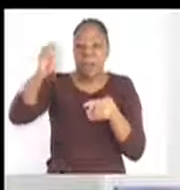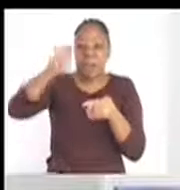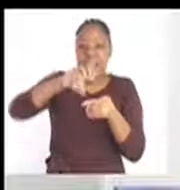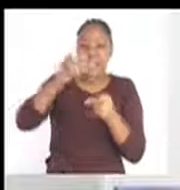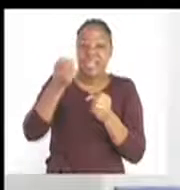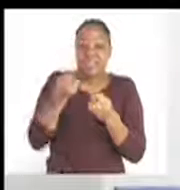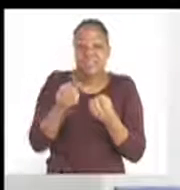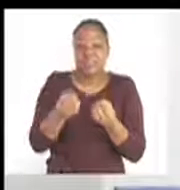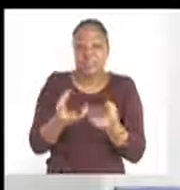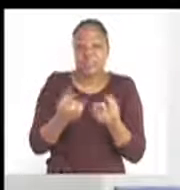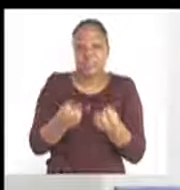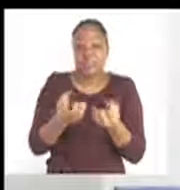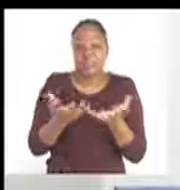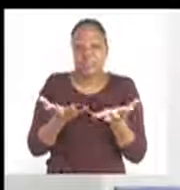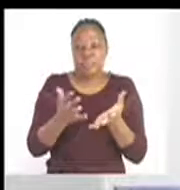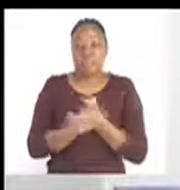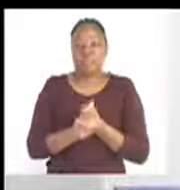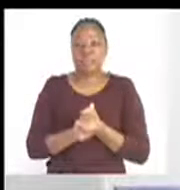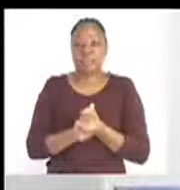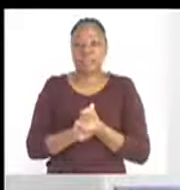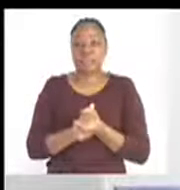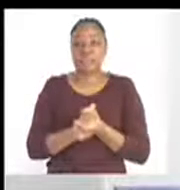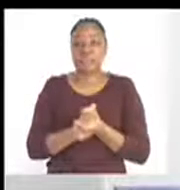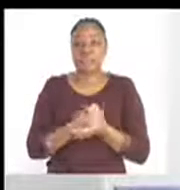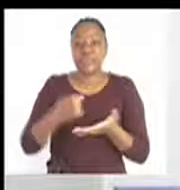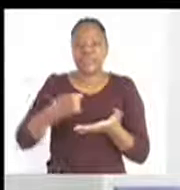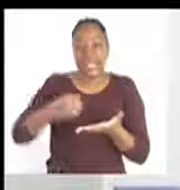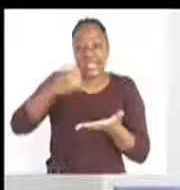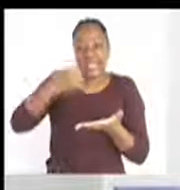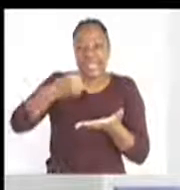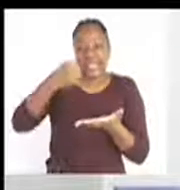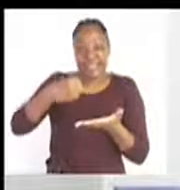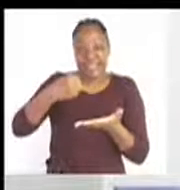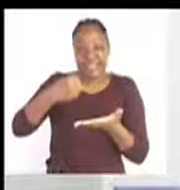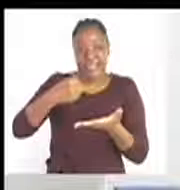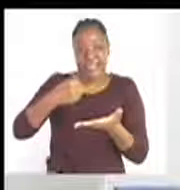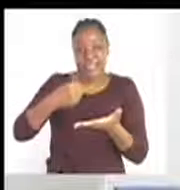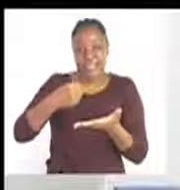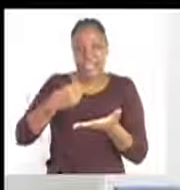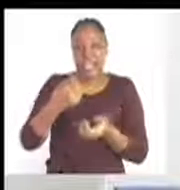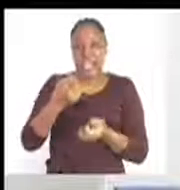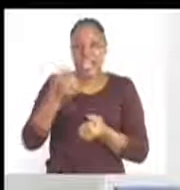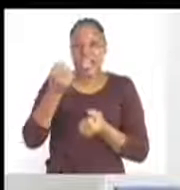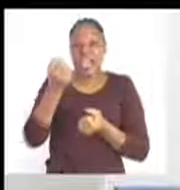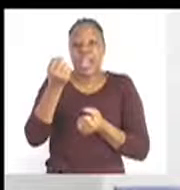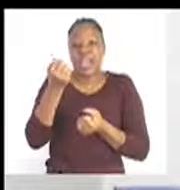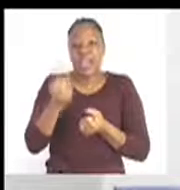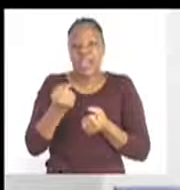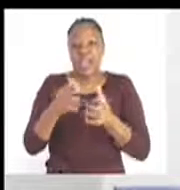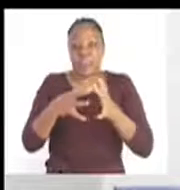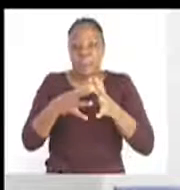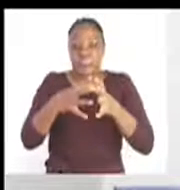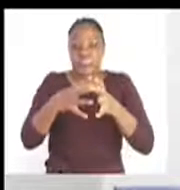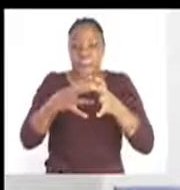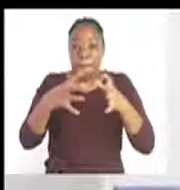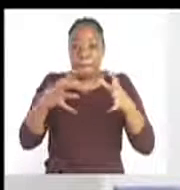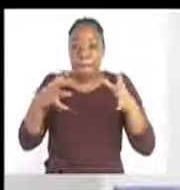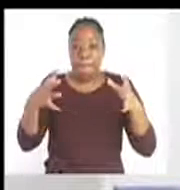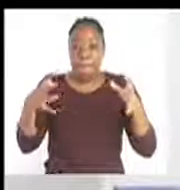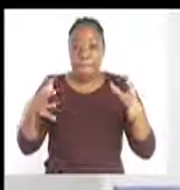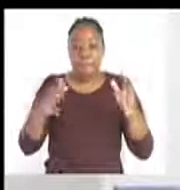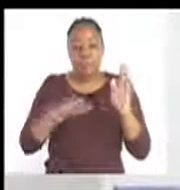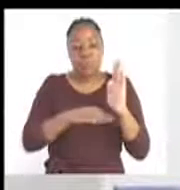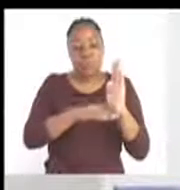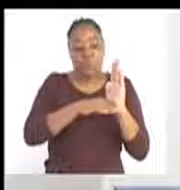that the jug can hold more than the bottle. So you can write that as